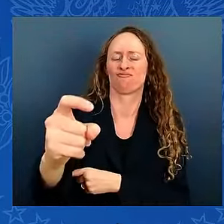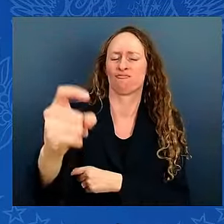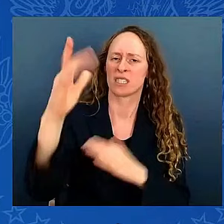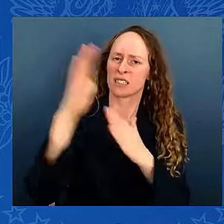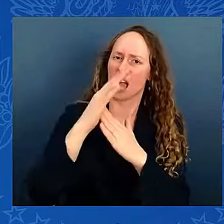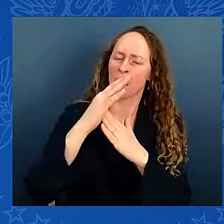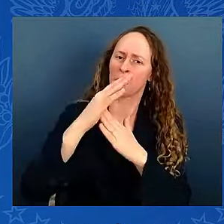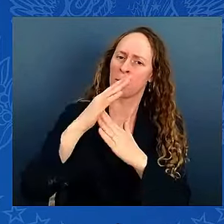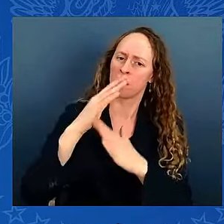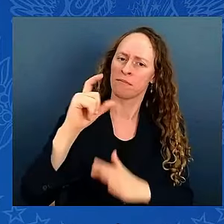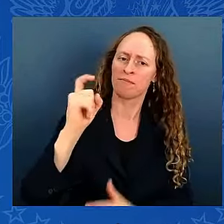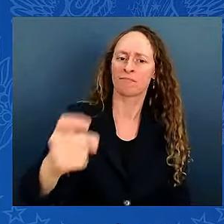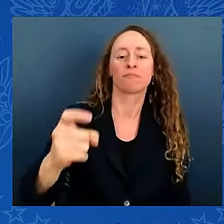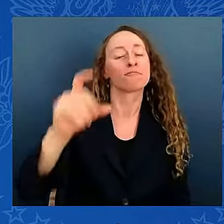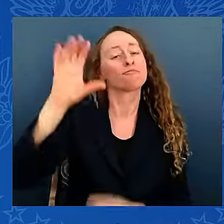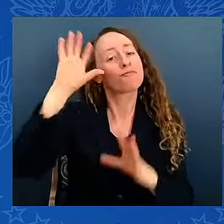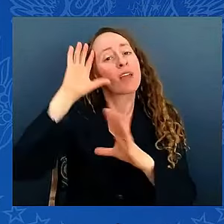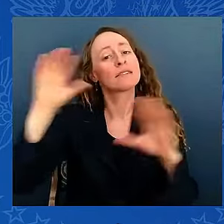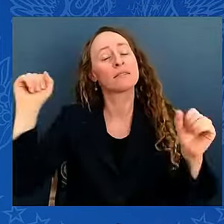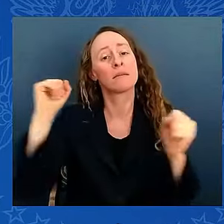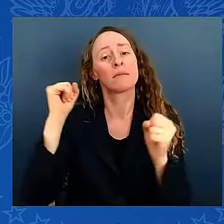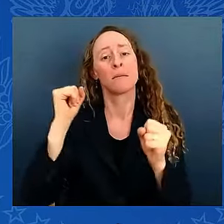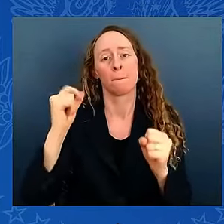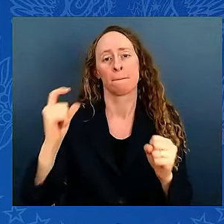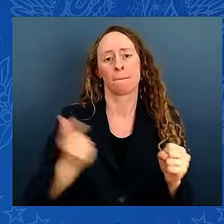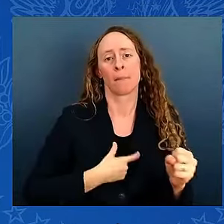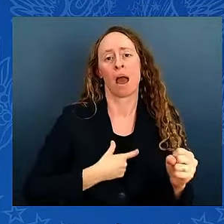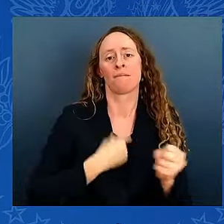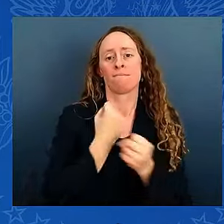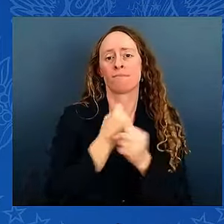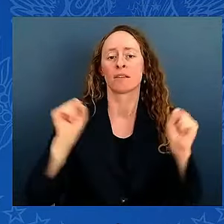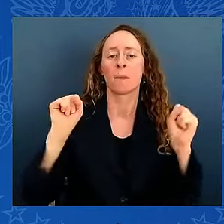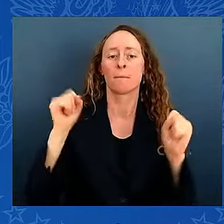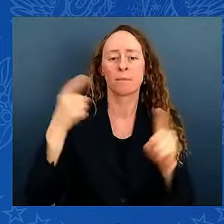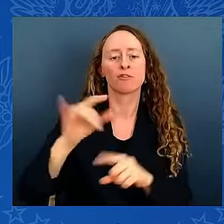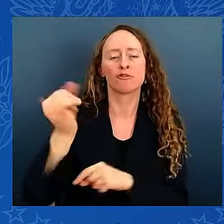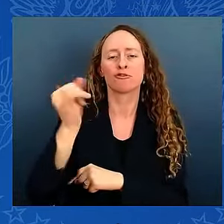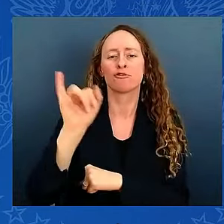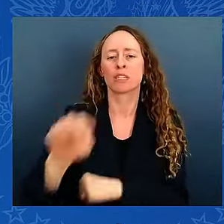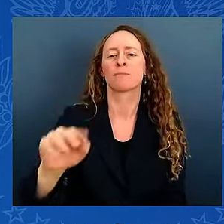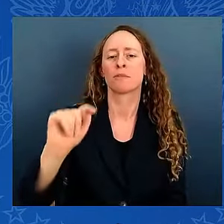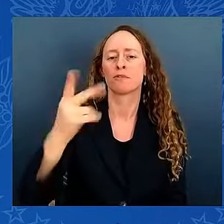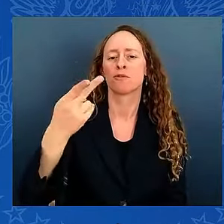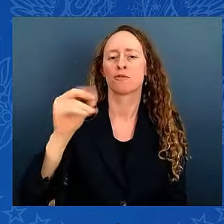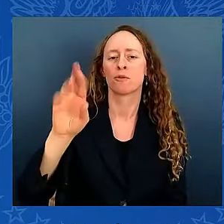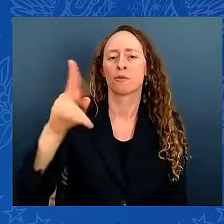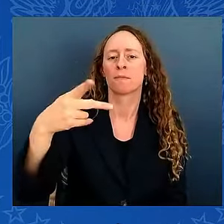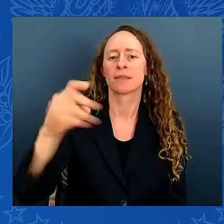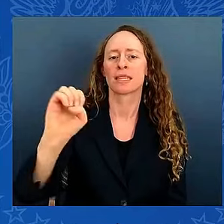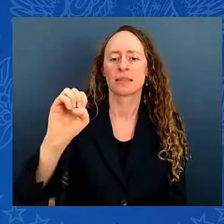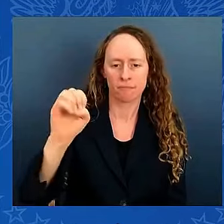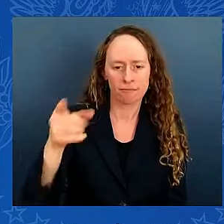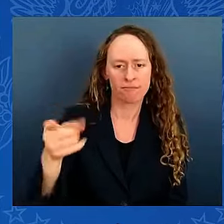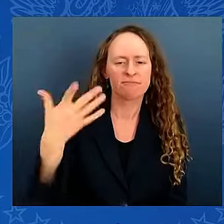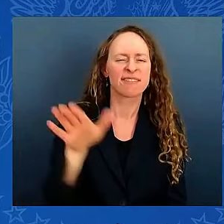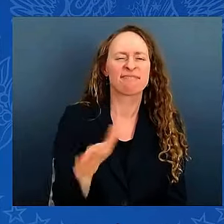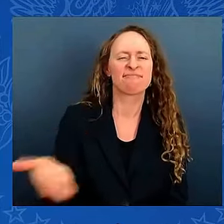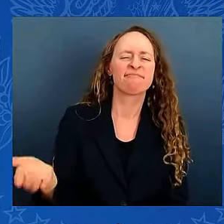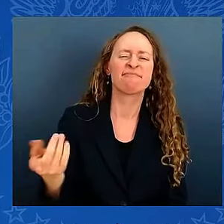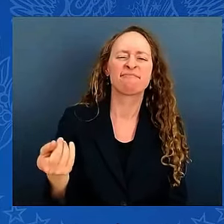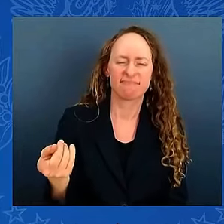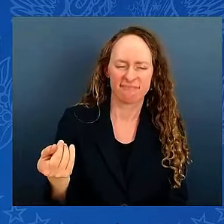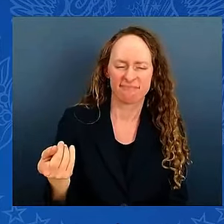Thorpe. Behold, Vermont, my grandfather, Ambrose Finnegan, was an All-American in college at Santa